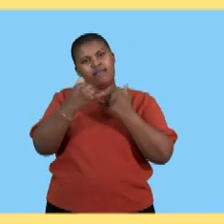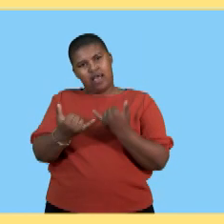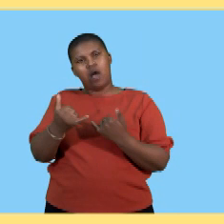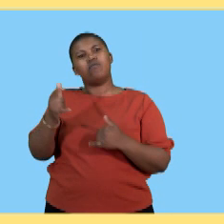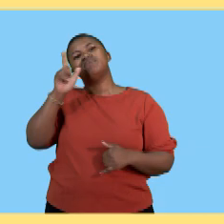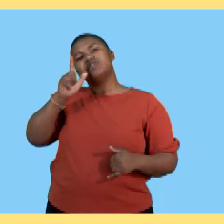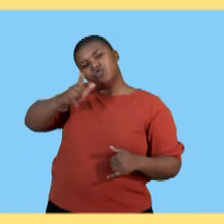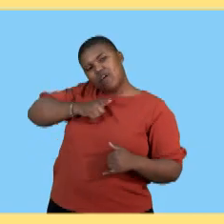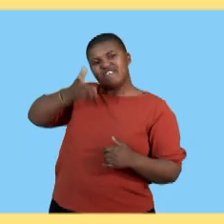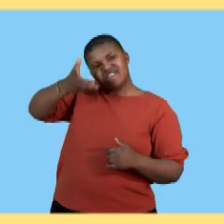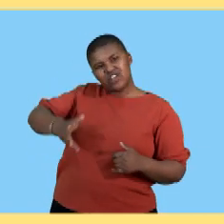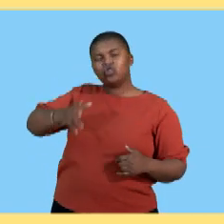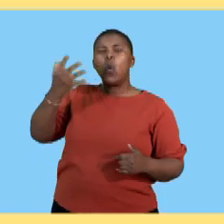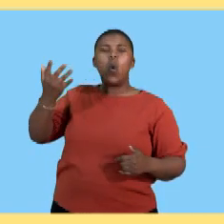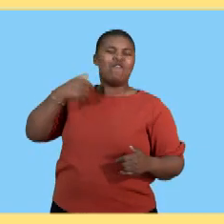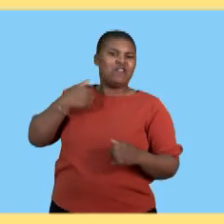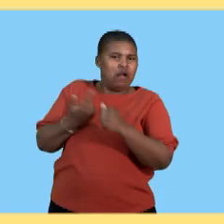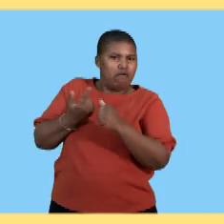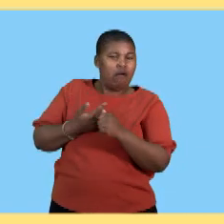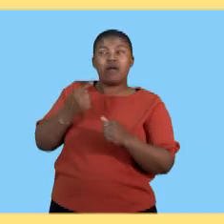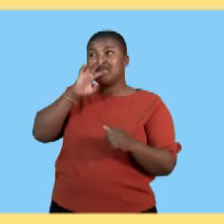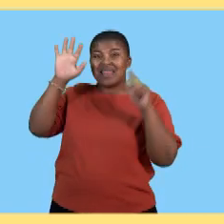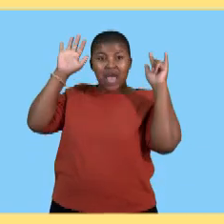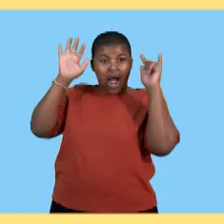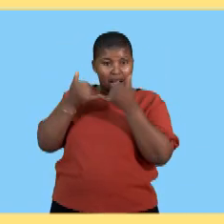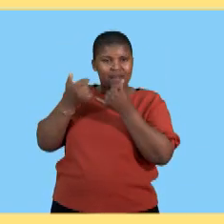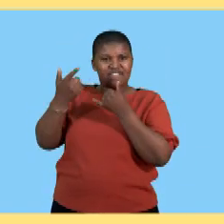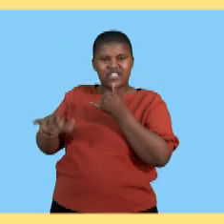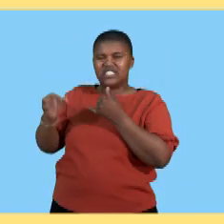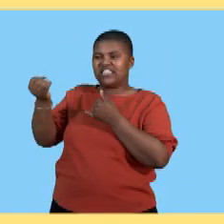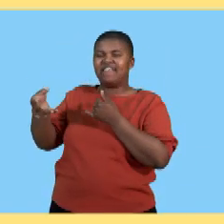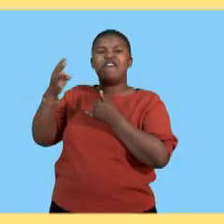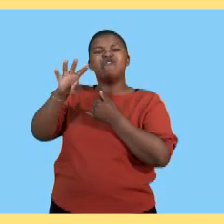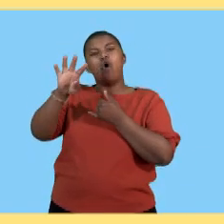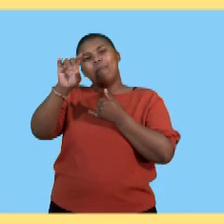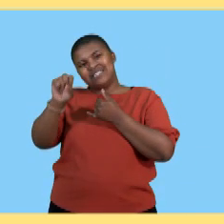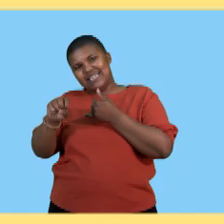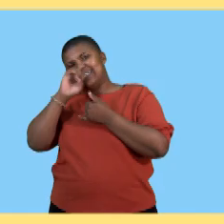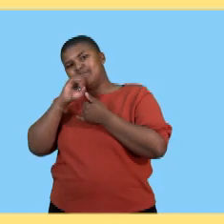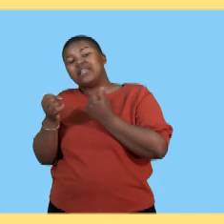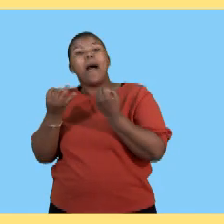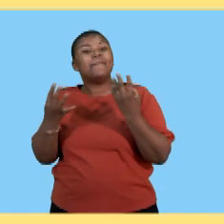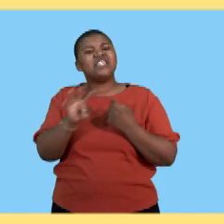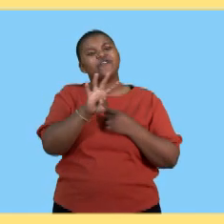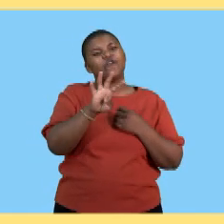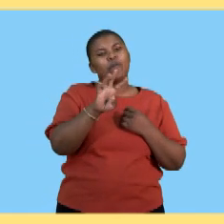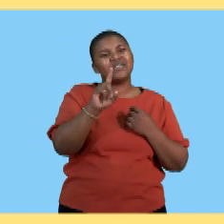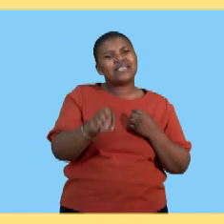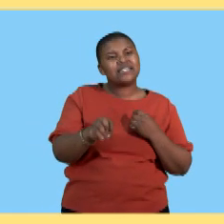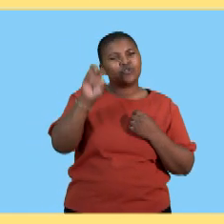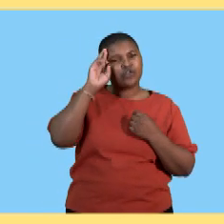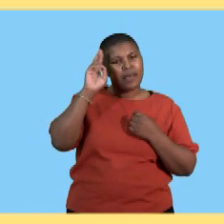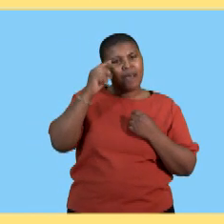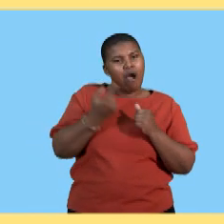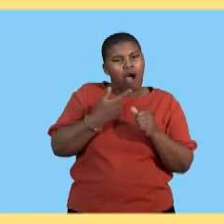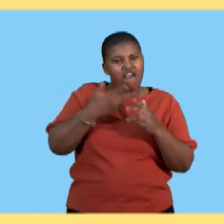are then told that the employer contributes 4%, all right? And then remember that same